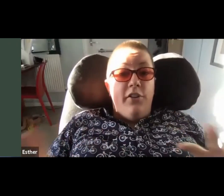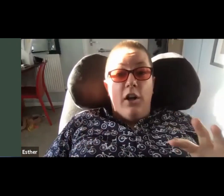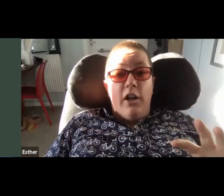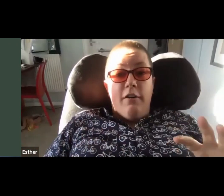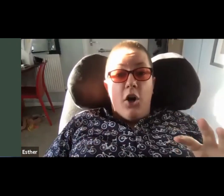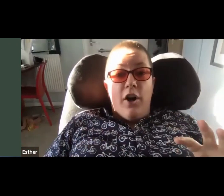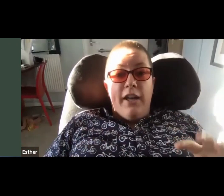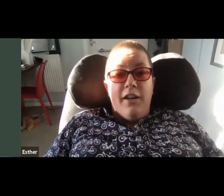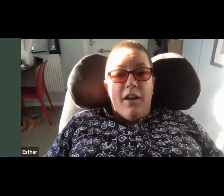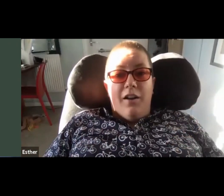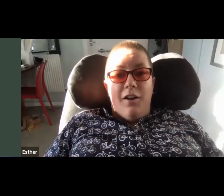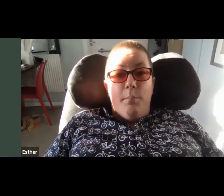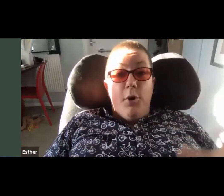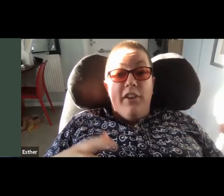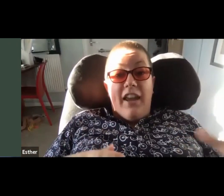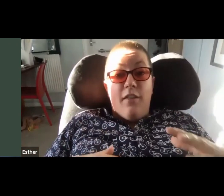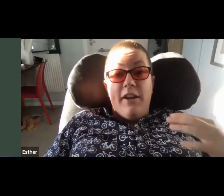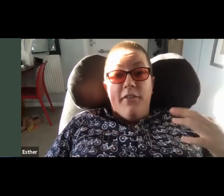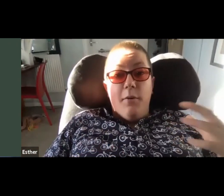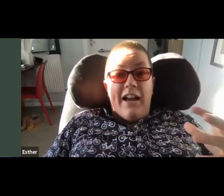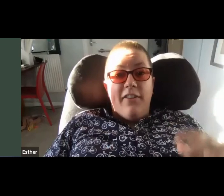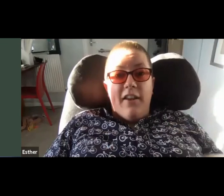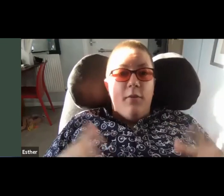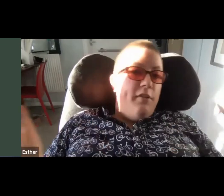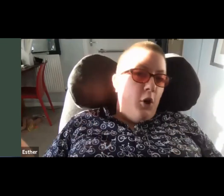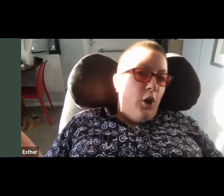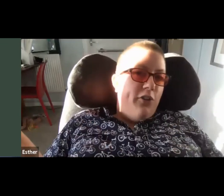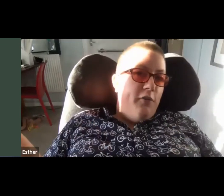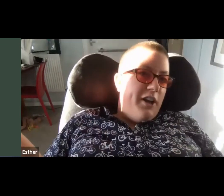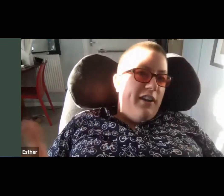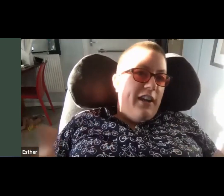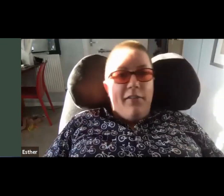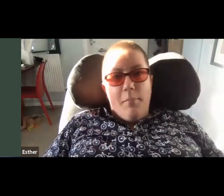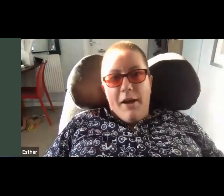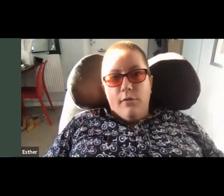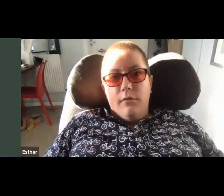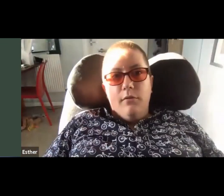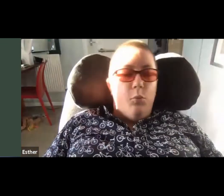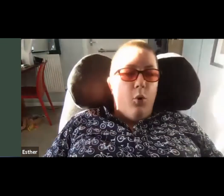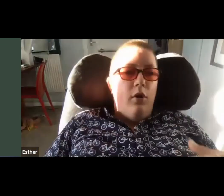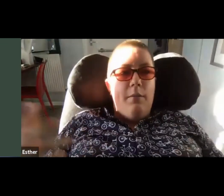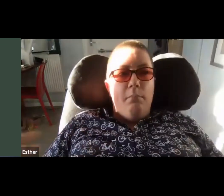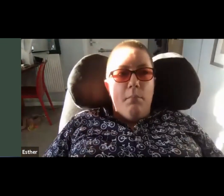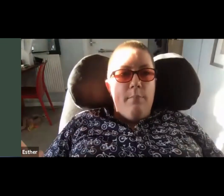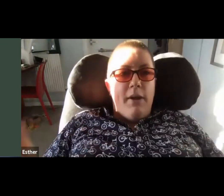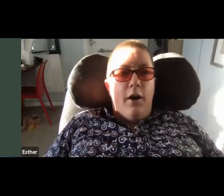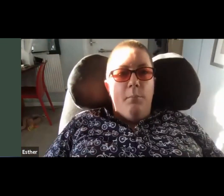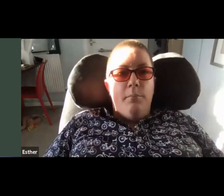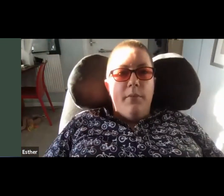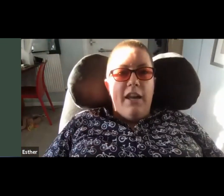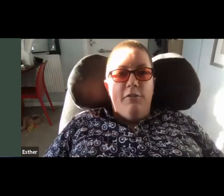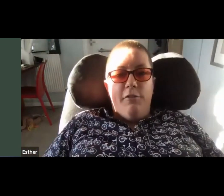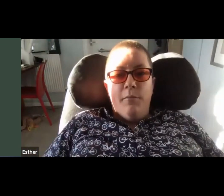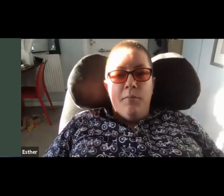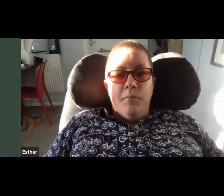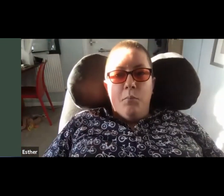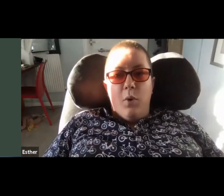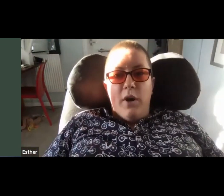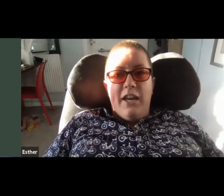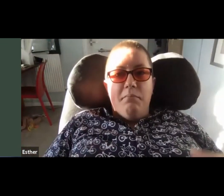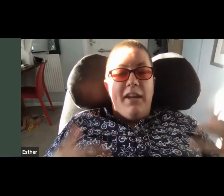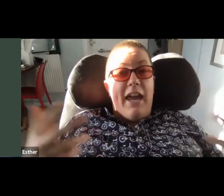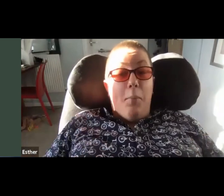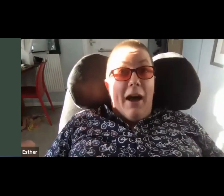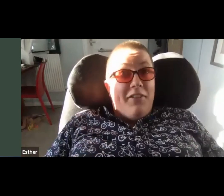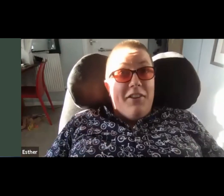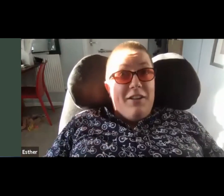Doug, Natalia and I put together Reasonable Access, and we've got lots of ideas about what it might become if